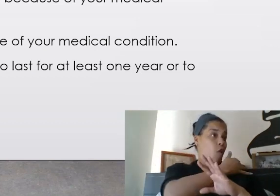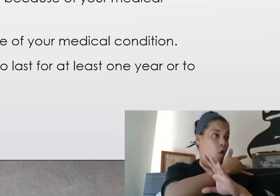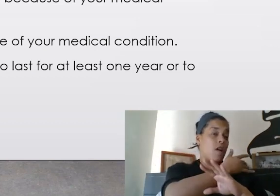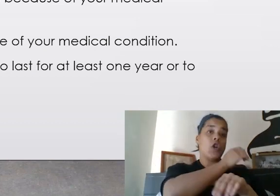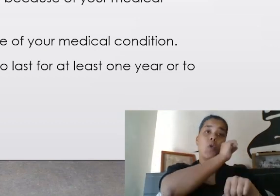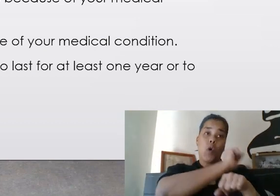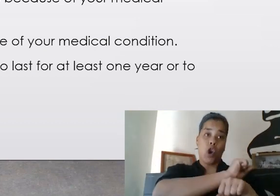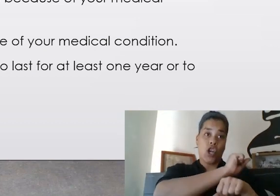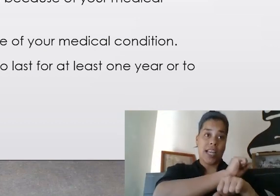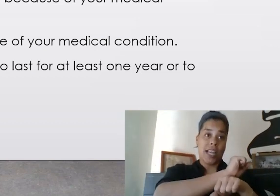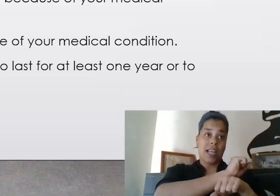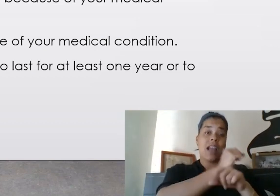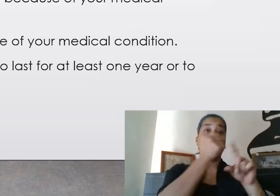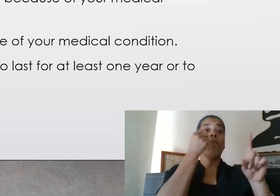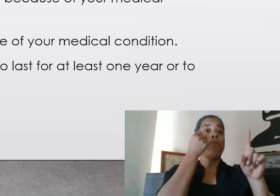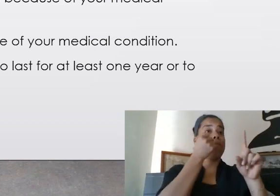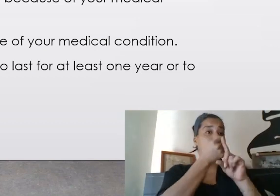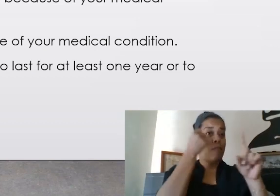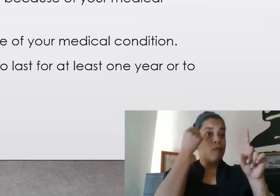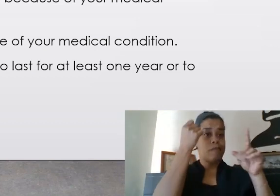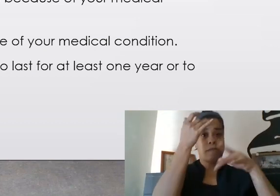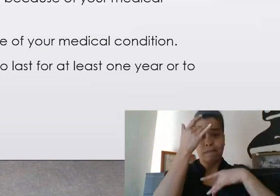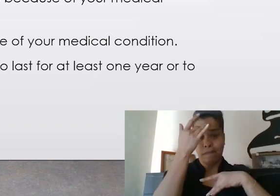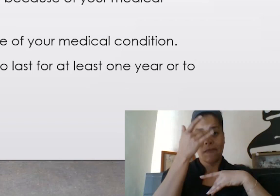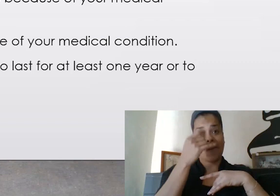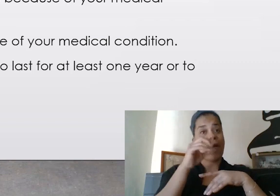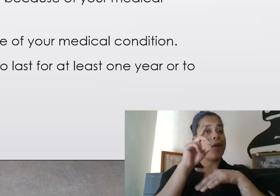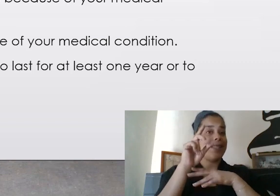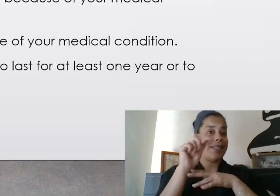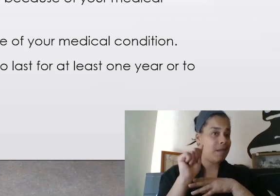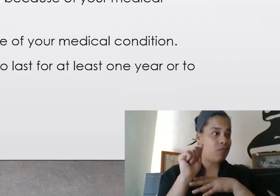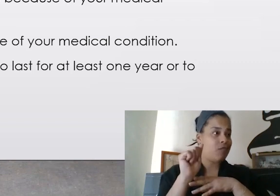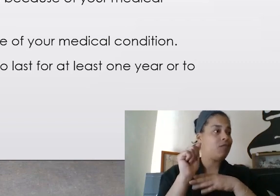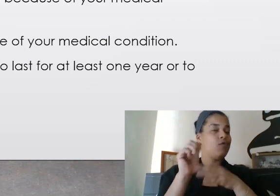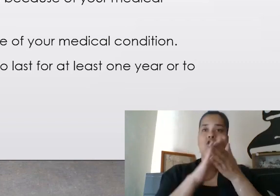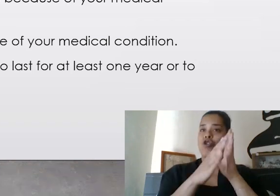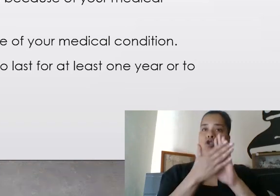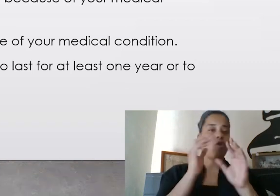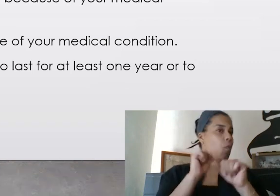medical condition and you can no longer do the work that you are doing,